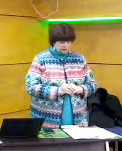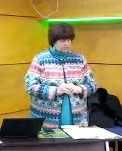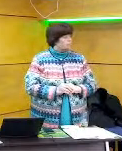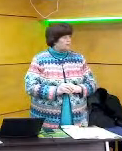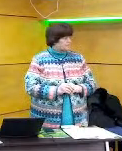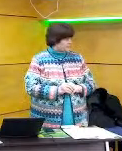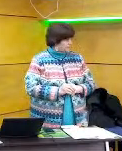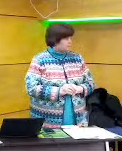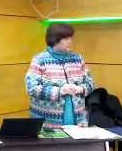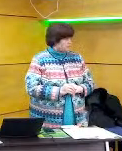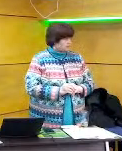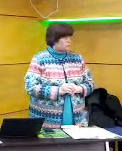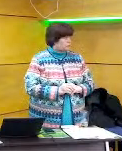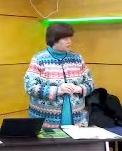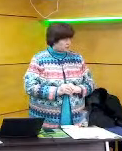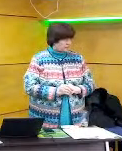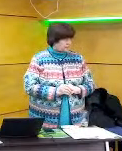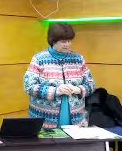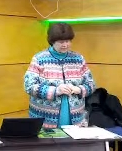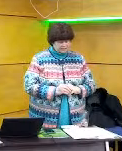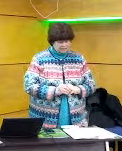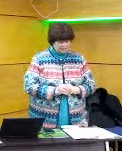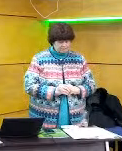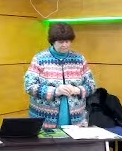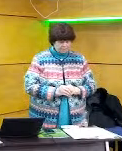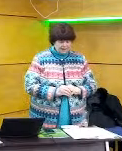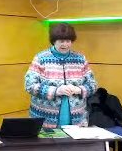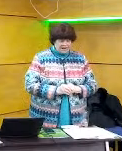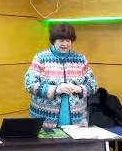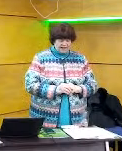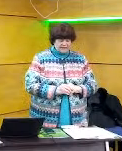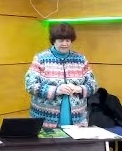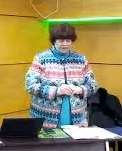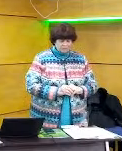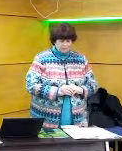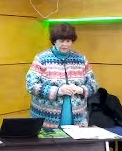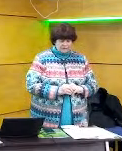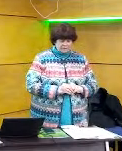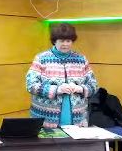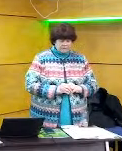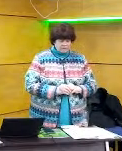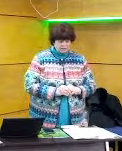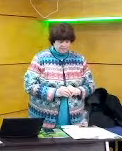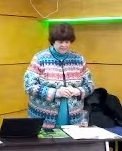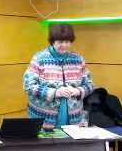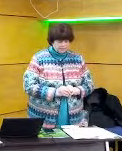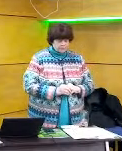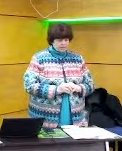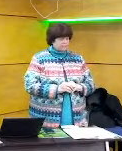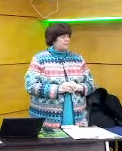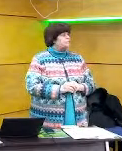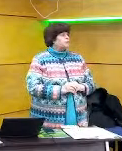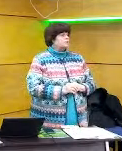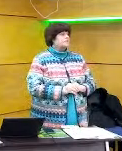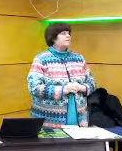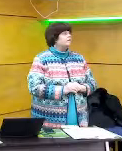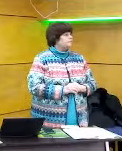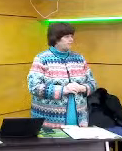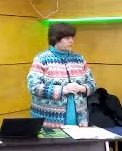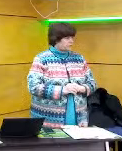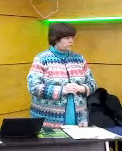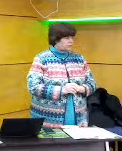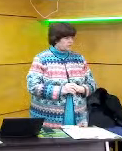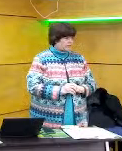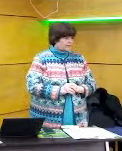who was president of the ESU Chile at that time, and Anna Maria Tomasini was the vice president